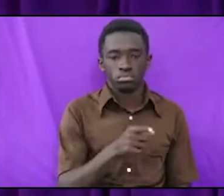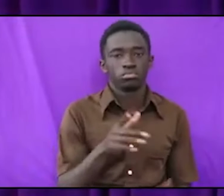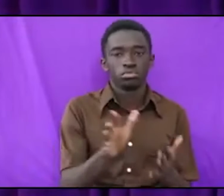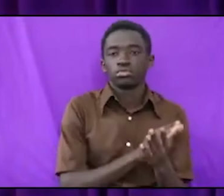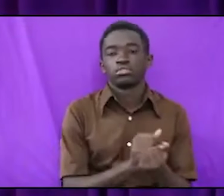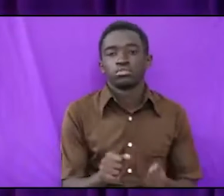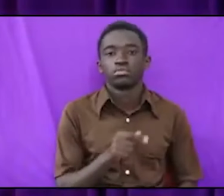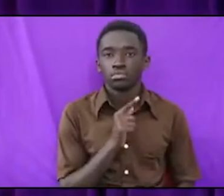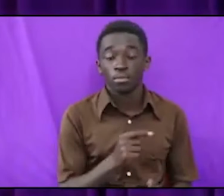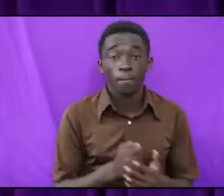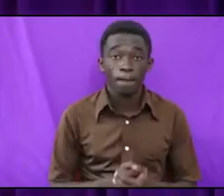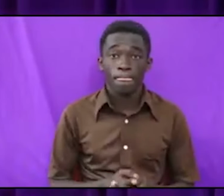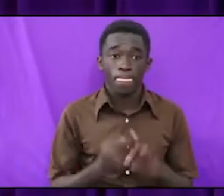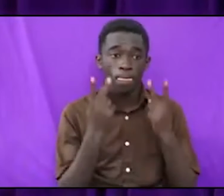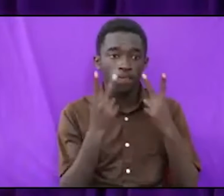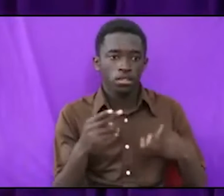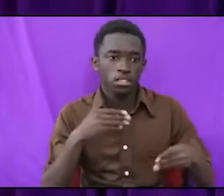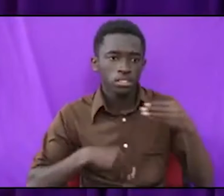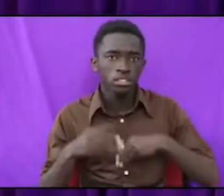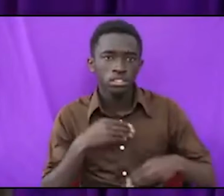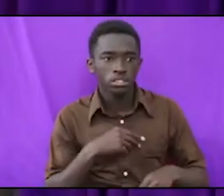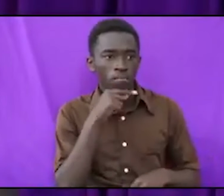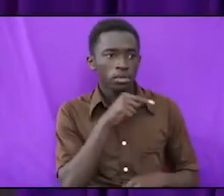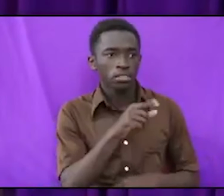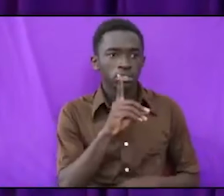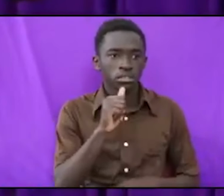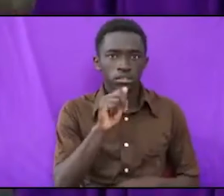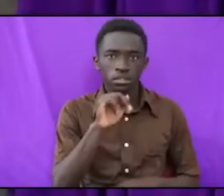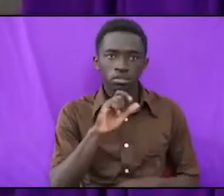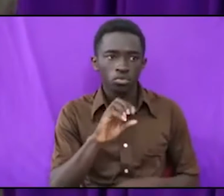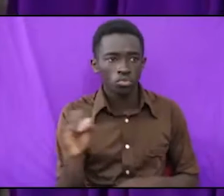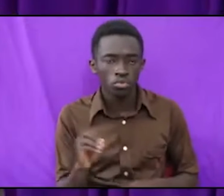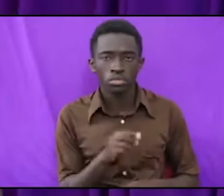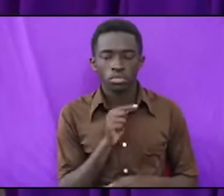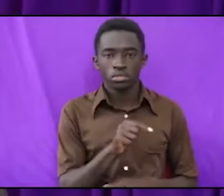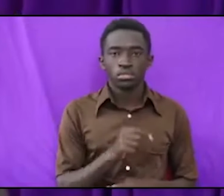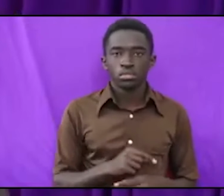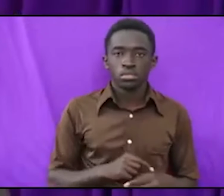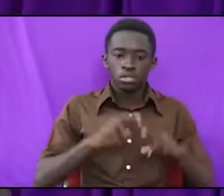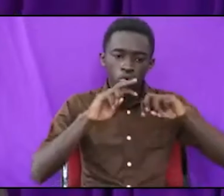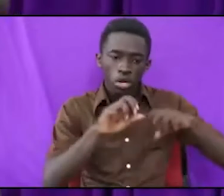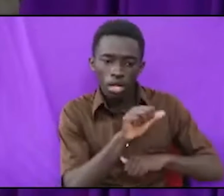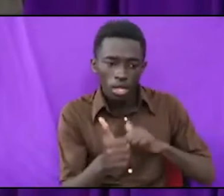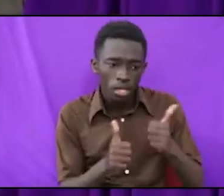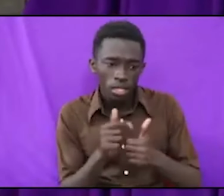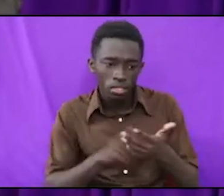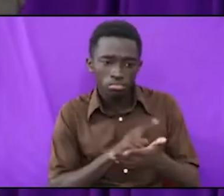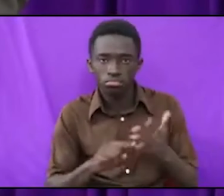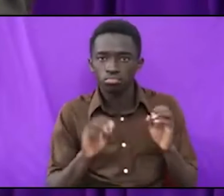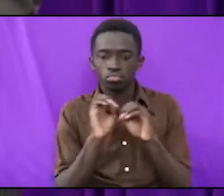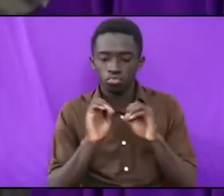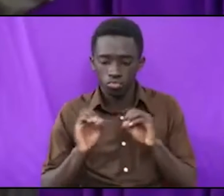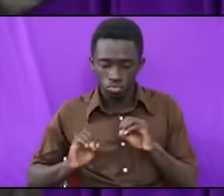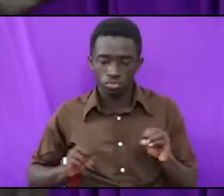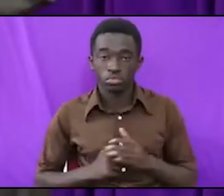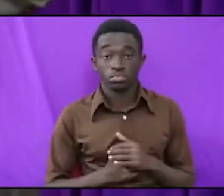And they looked at corruption, they couldn't find. They looked at other things, they couldn't find. And so finally they decided, you know